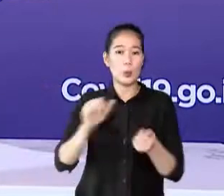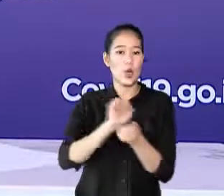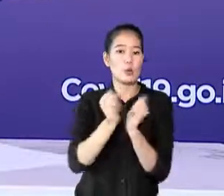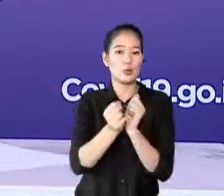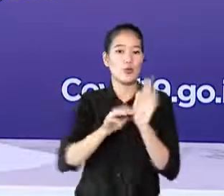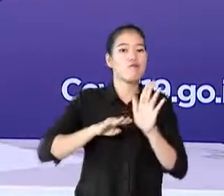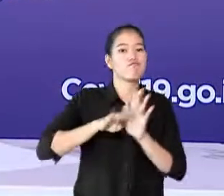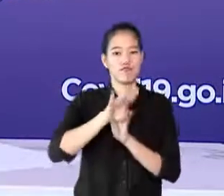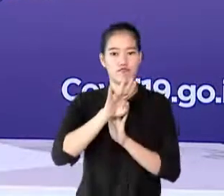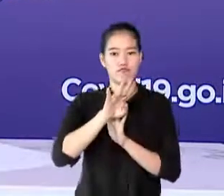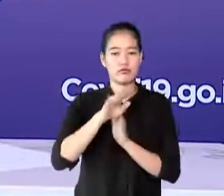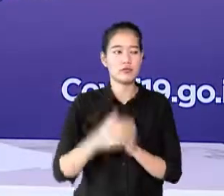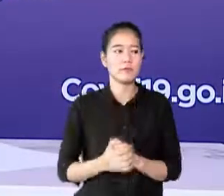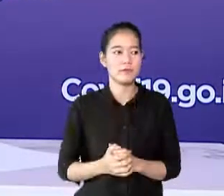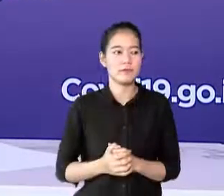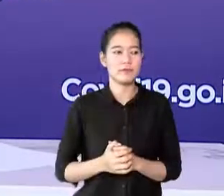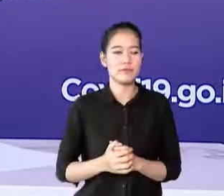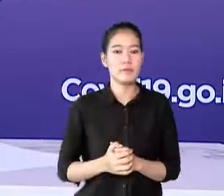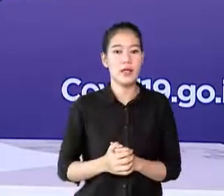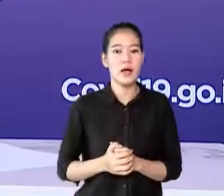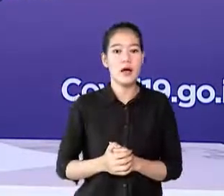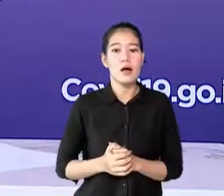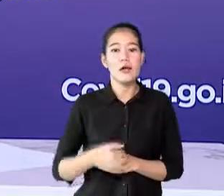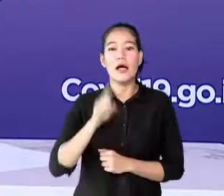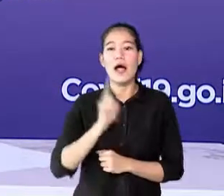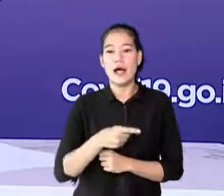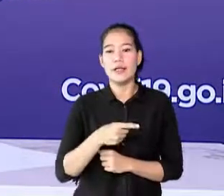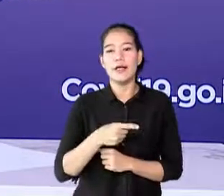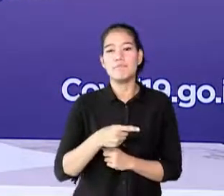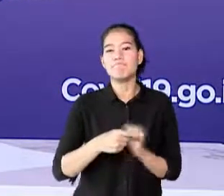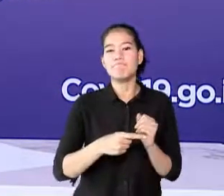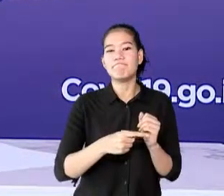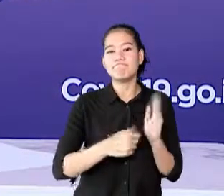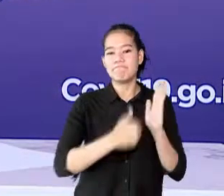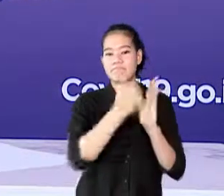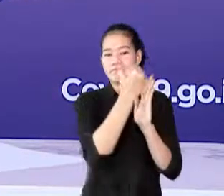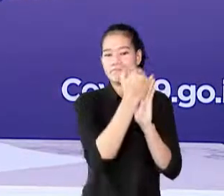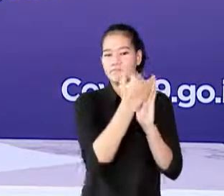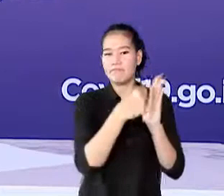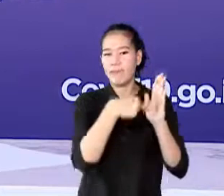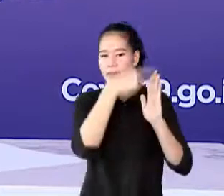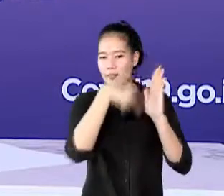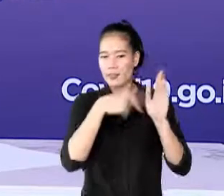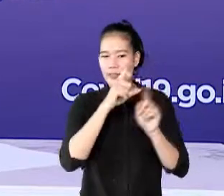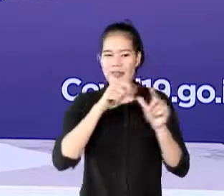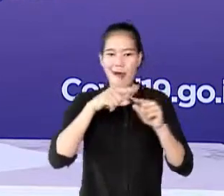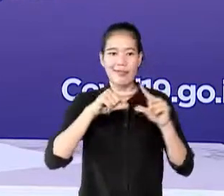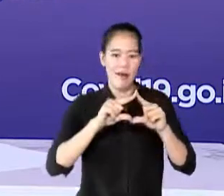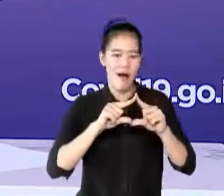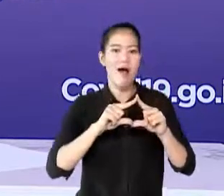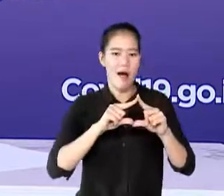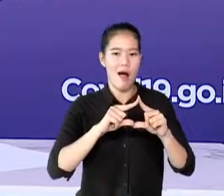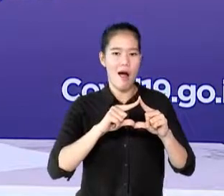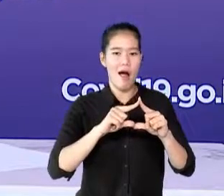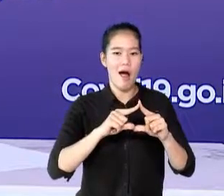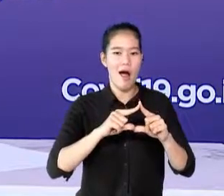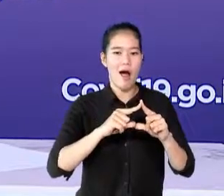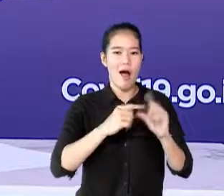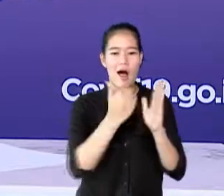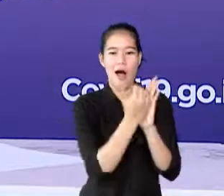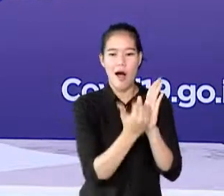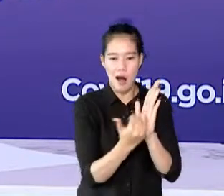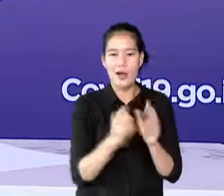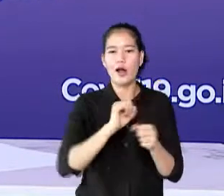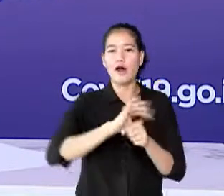the daily updates of the cases in Indonesia on the 12th of April